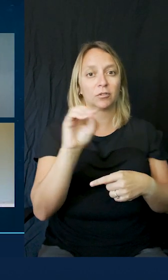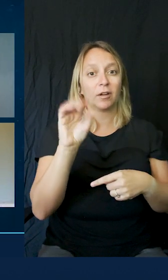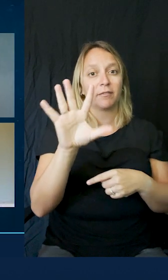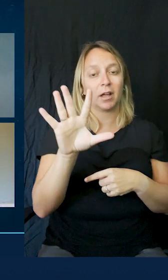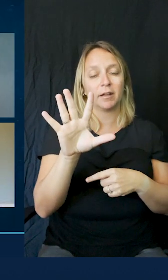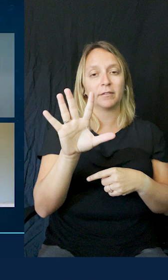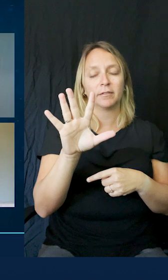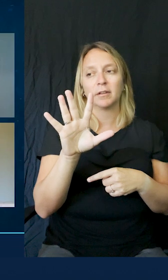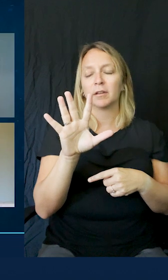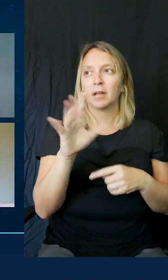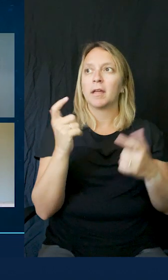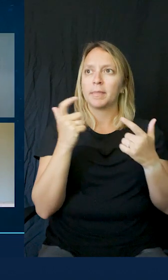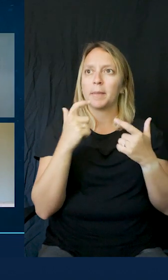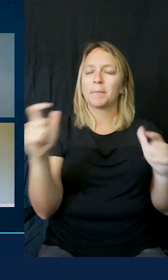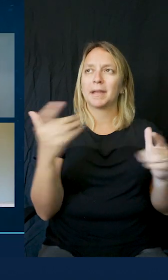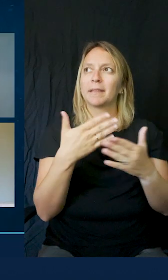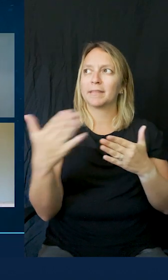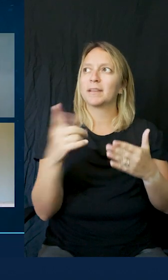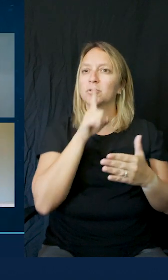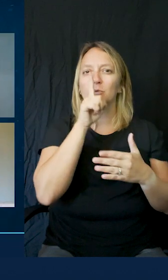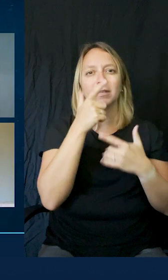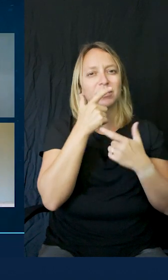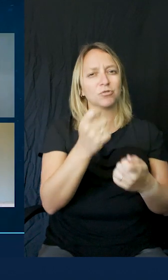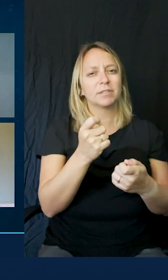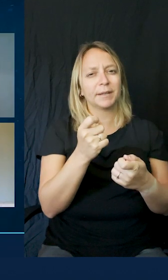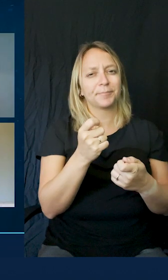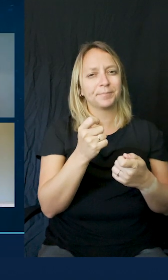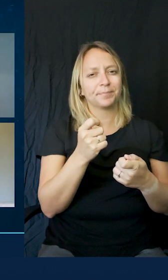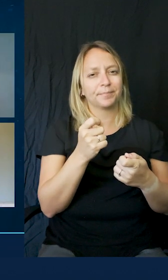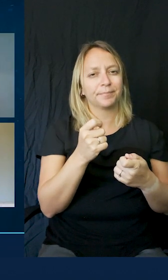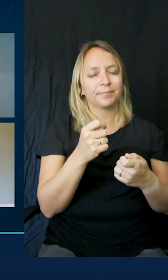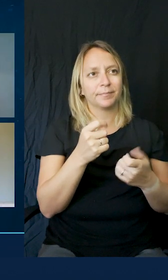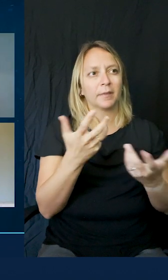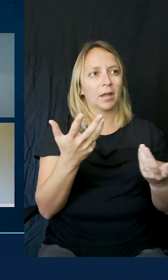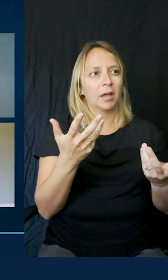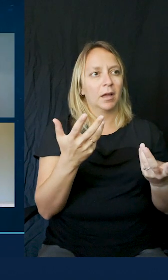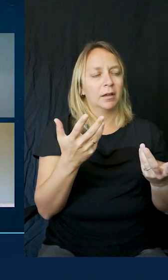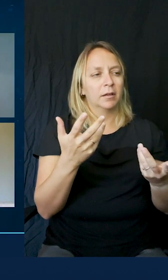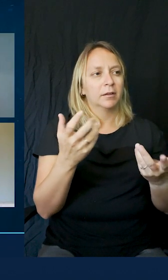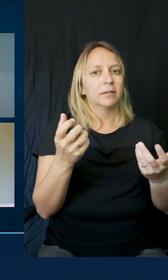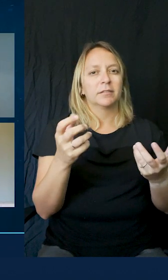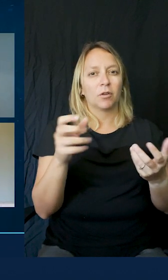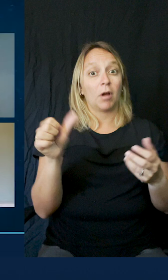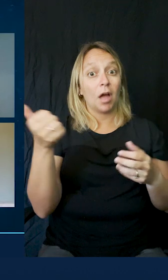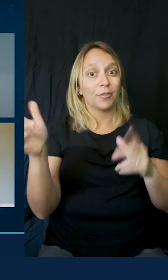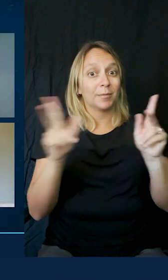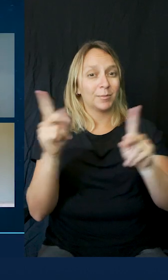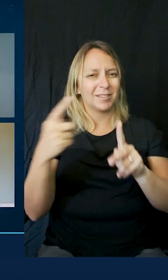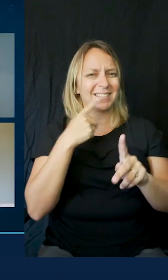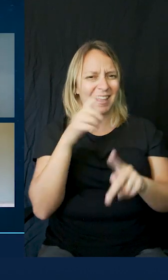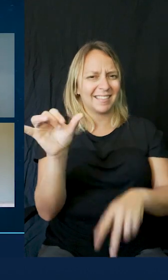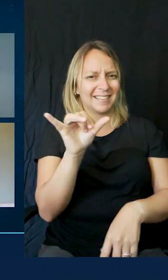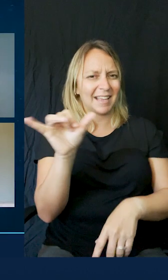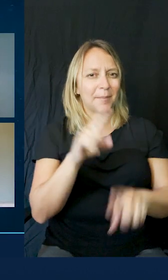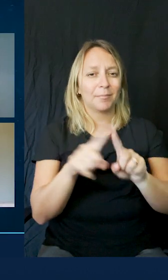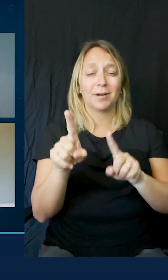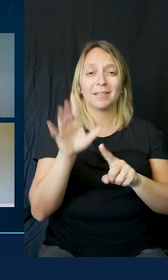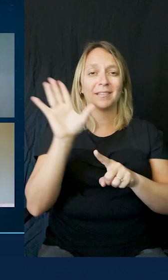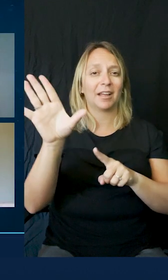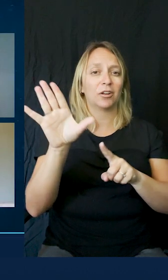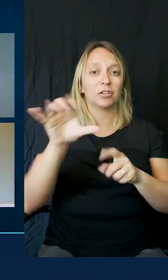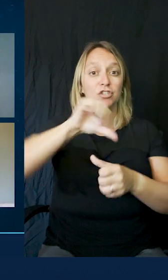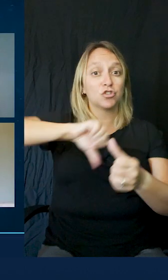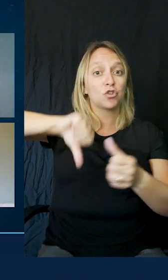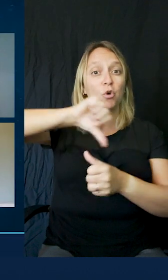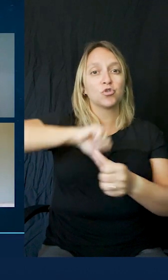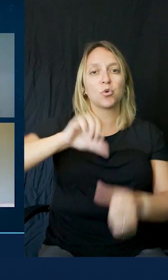that resonates with me is it's really interesting. It's essentially what people have said so far. It's their